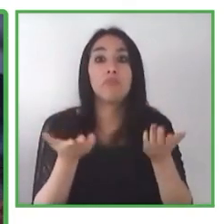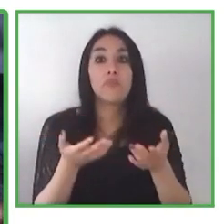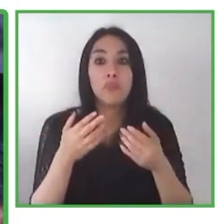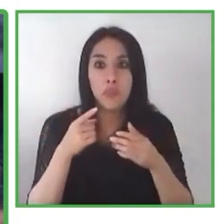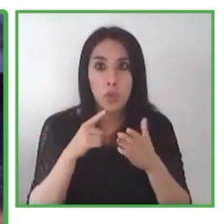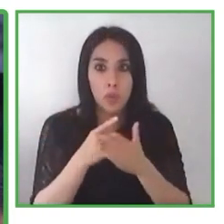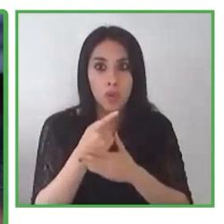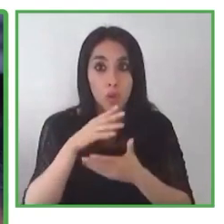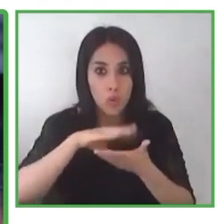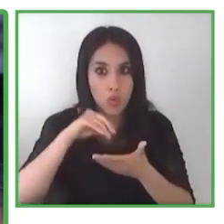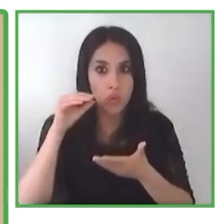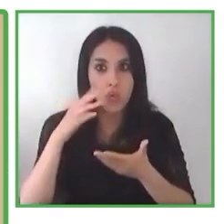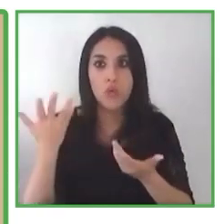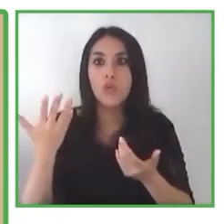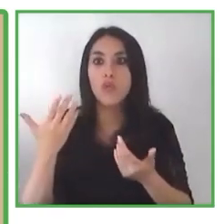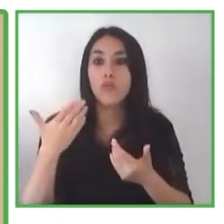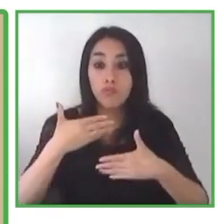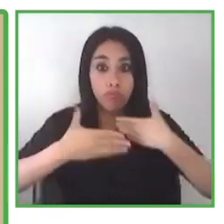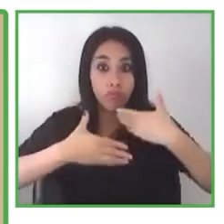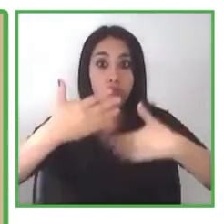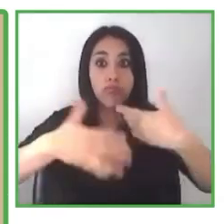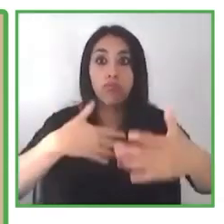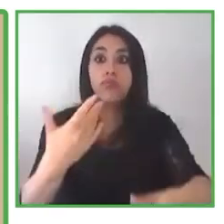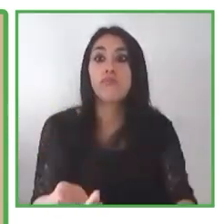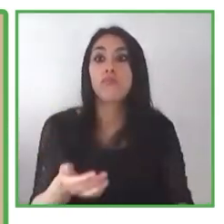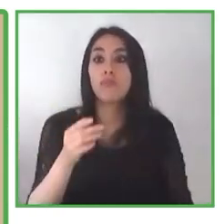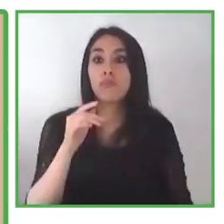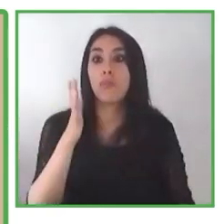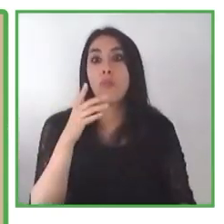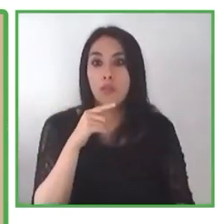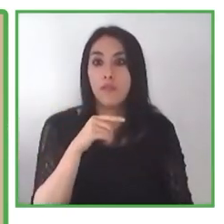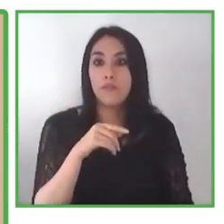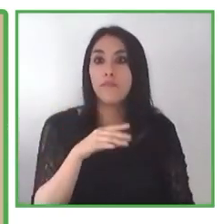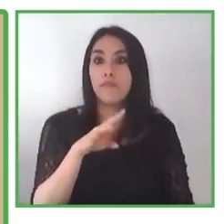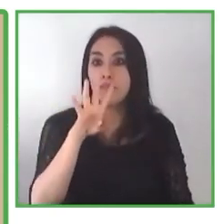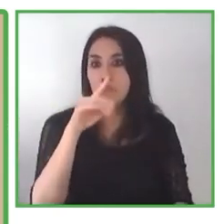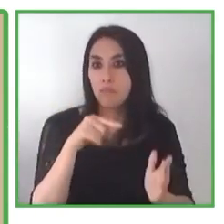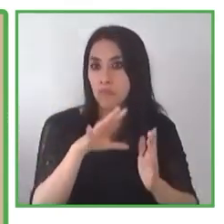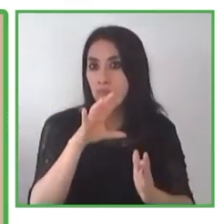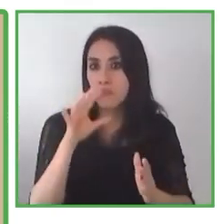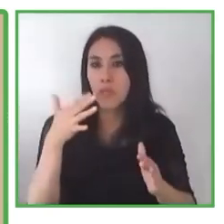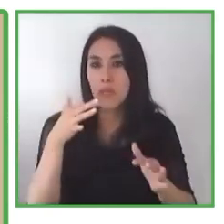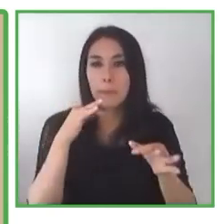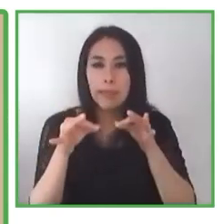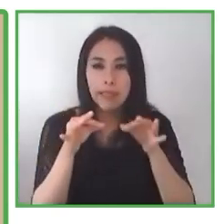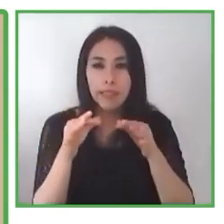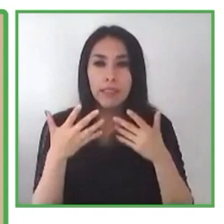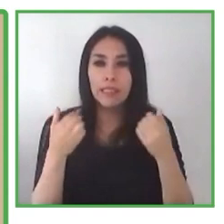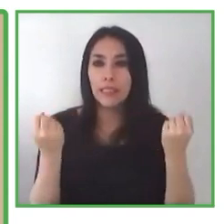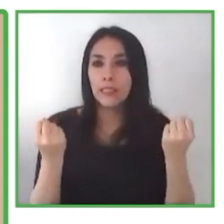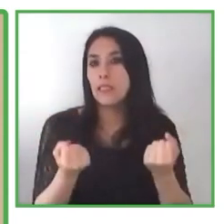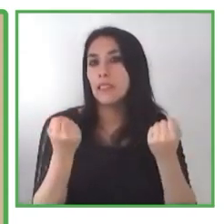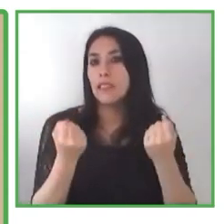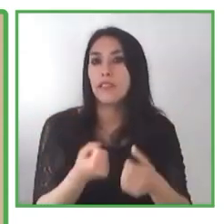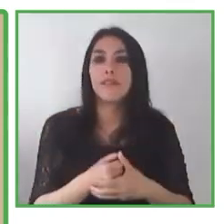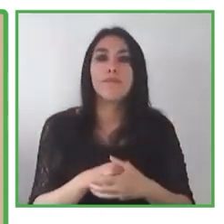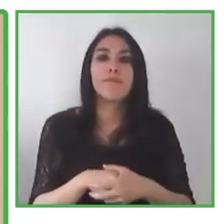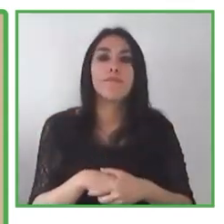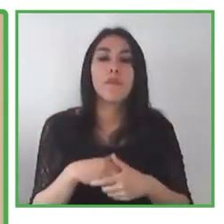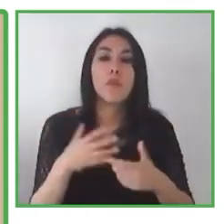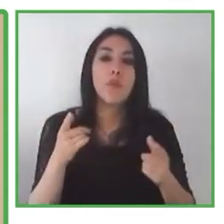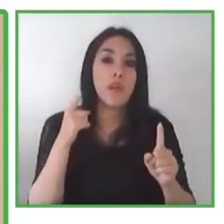world. So they give us opportunities of learning throughout life, related to